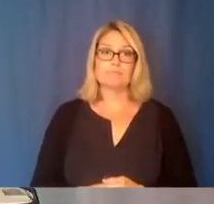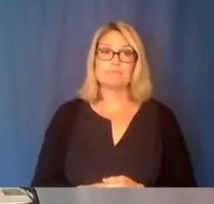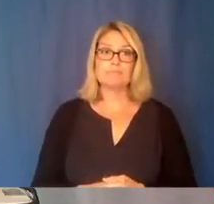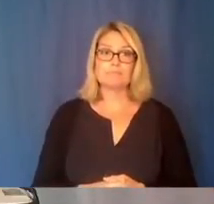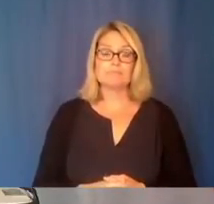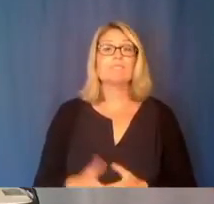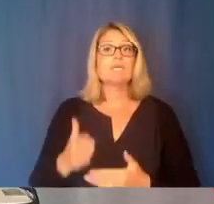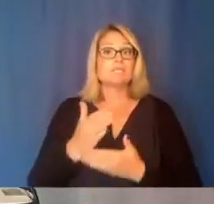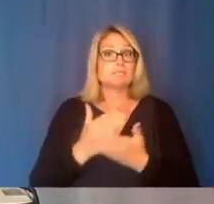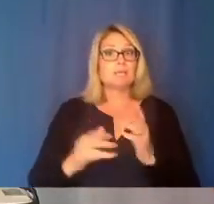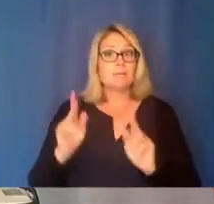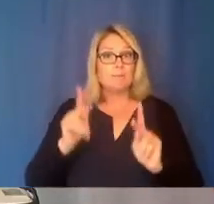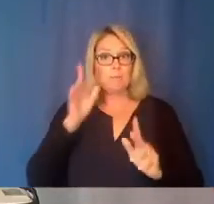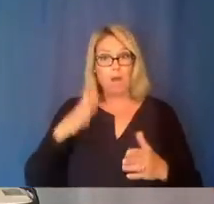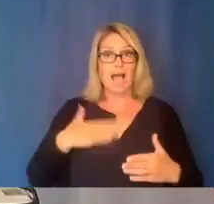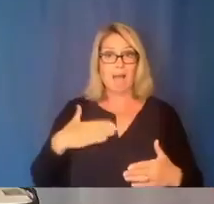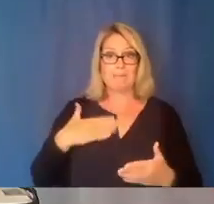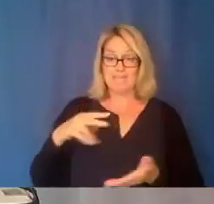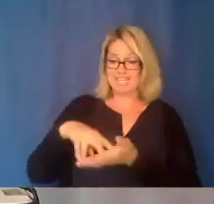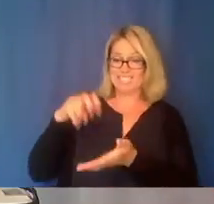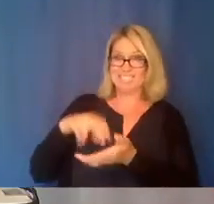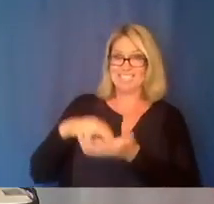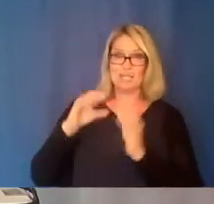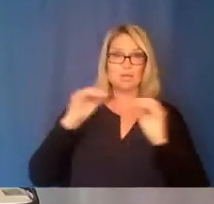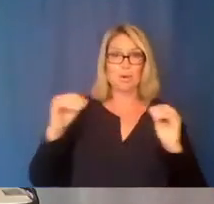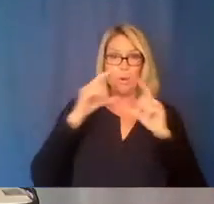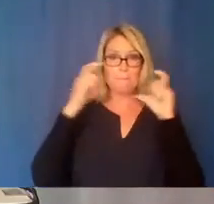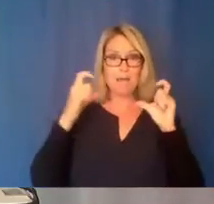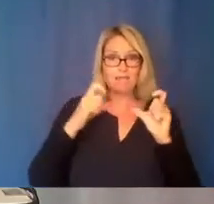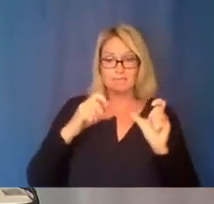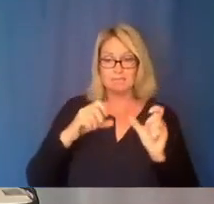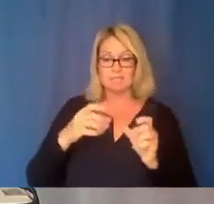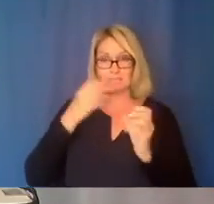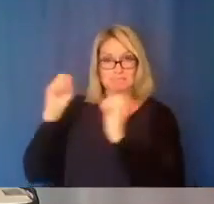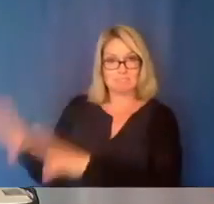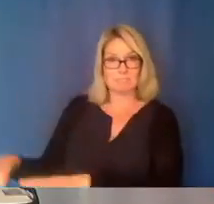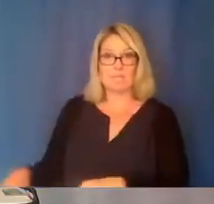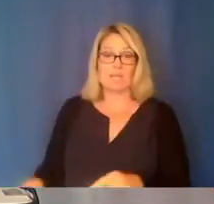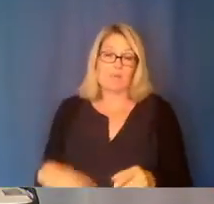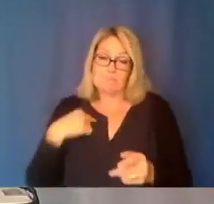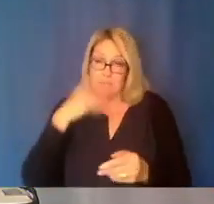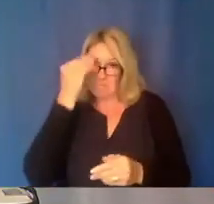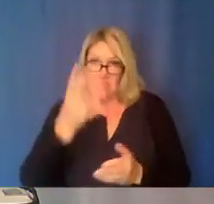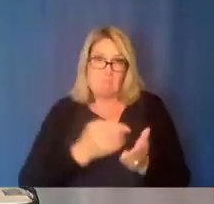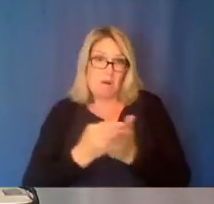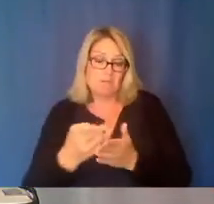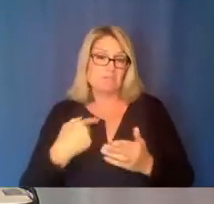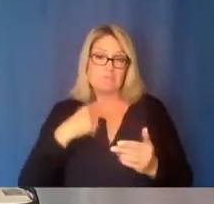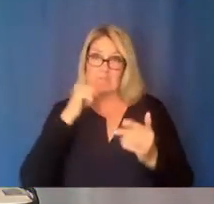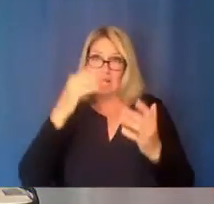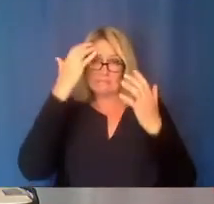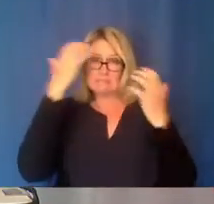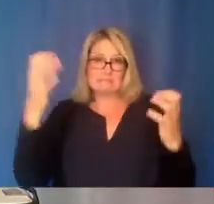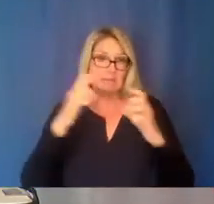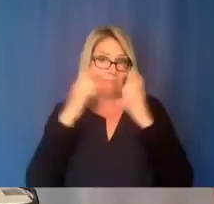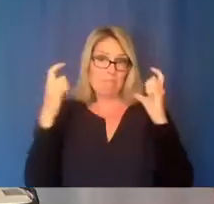really happy to get rid of the masks. Honestly, I don't particularly love them, to be honest. But I think,